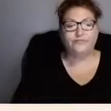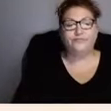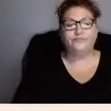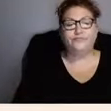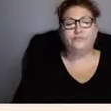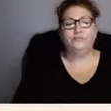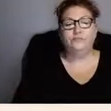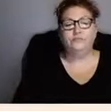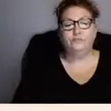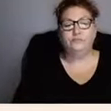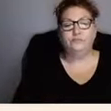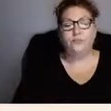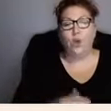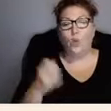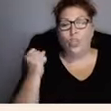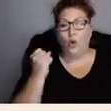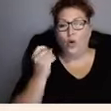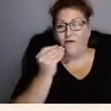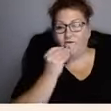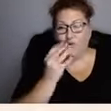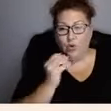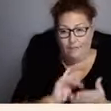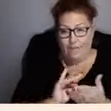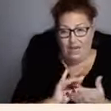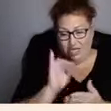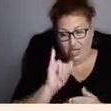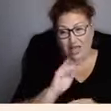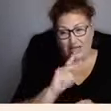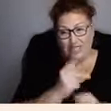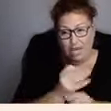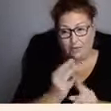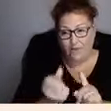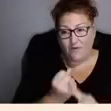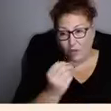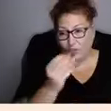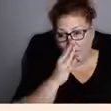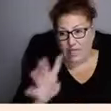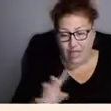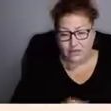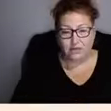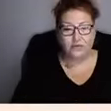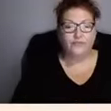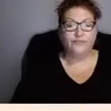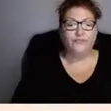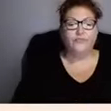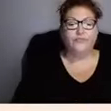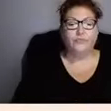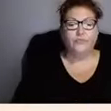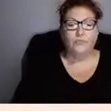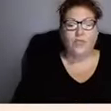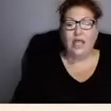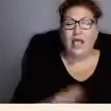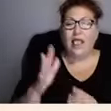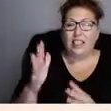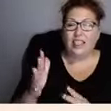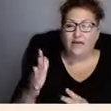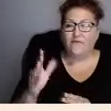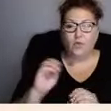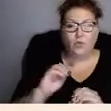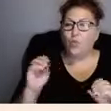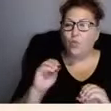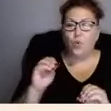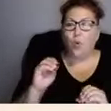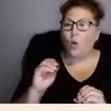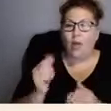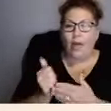withholding food and medication, that is a type of abuse and neglect. Leaving individuals unattended with no way to call for help.